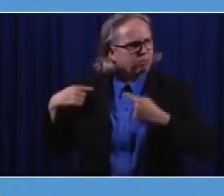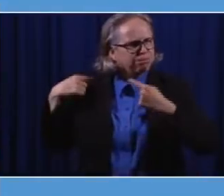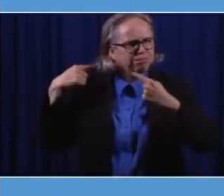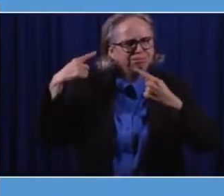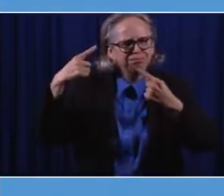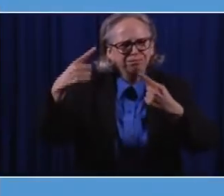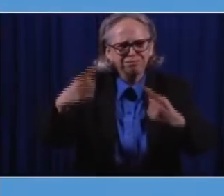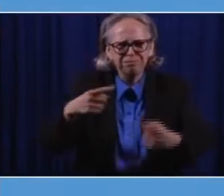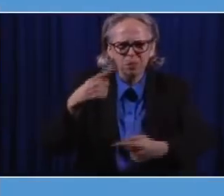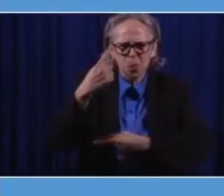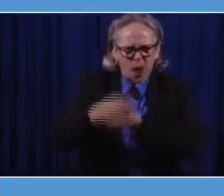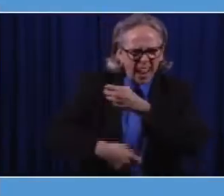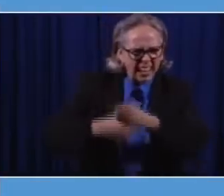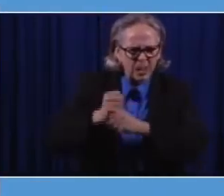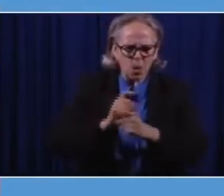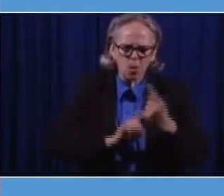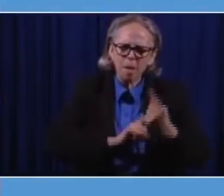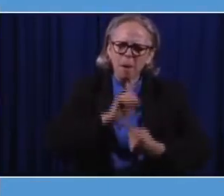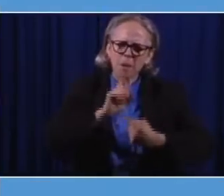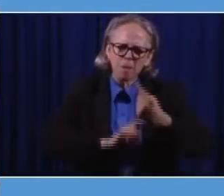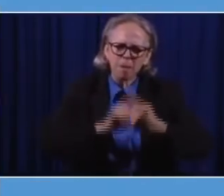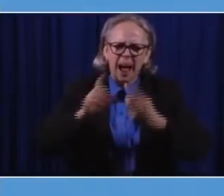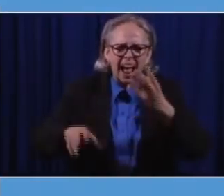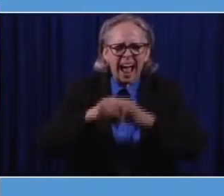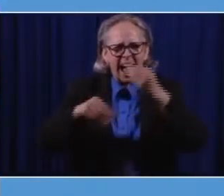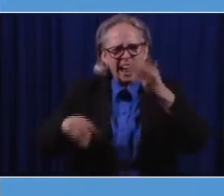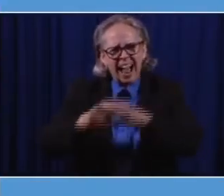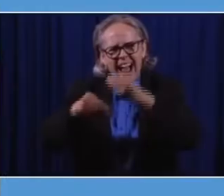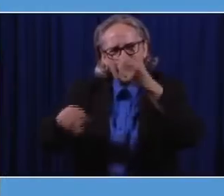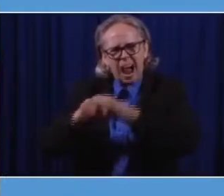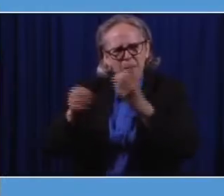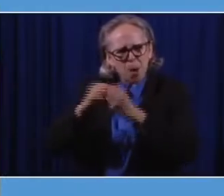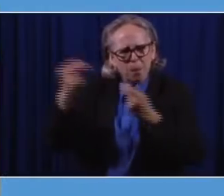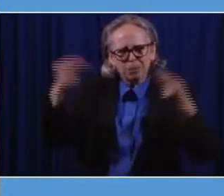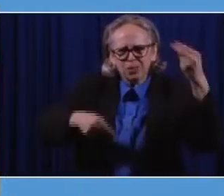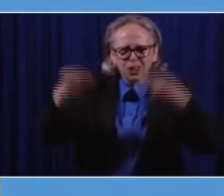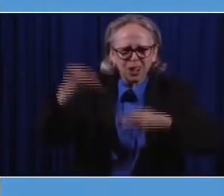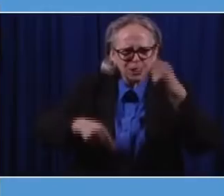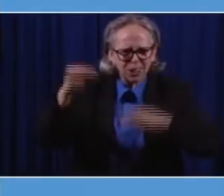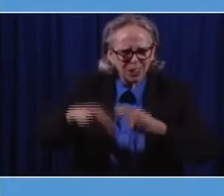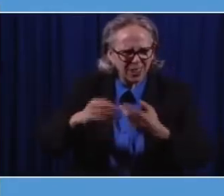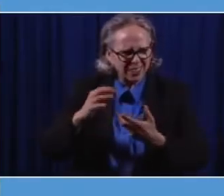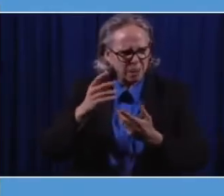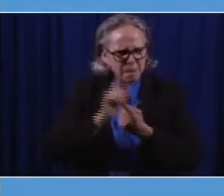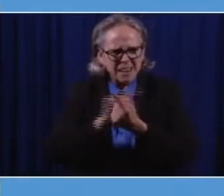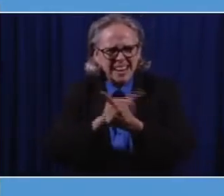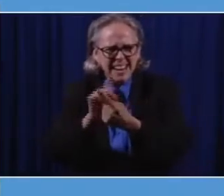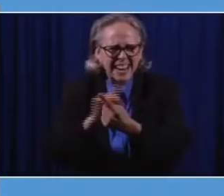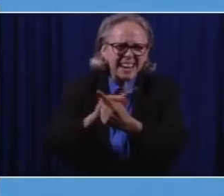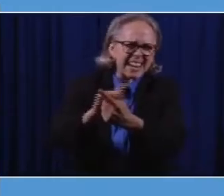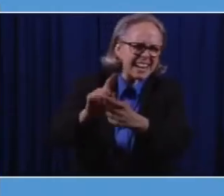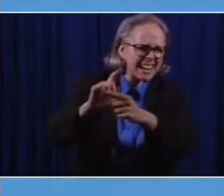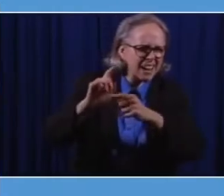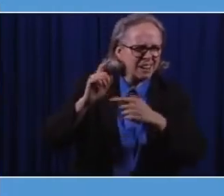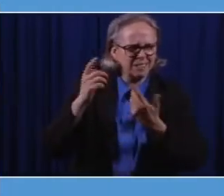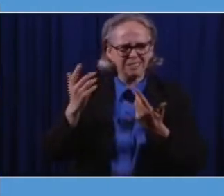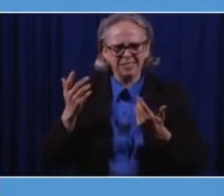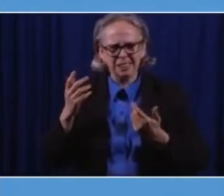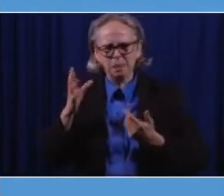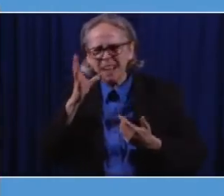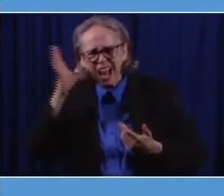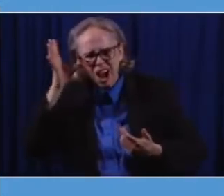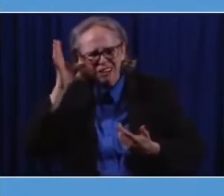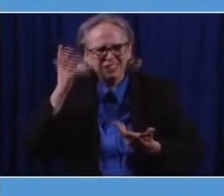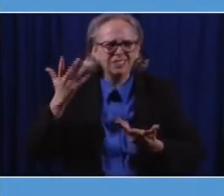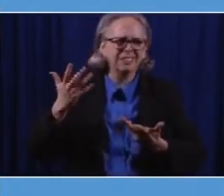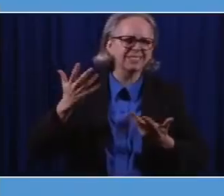on partnerships to add more counties. I've really enjoyed meeting with our county partners, and parents. My name is Peyton